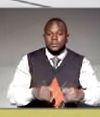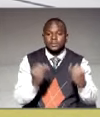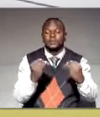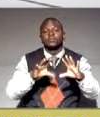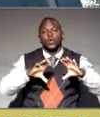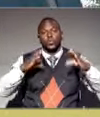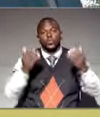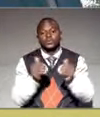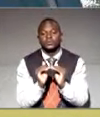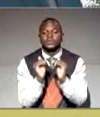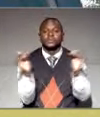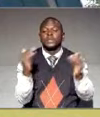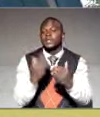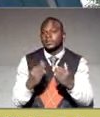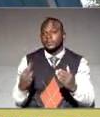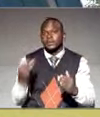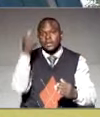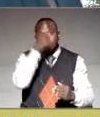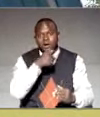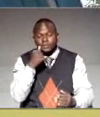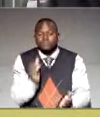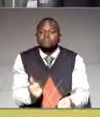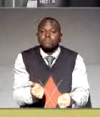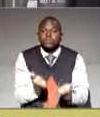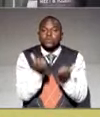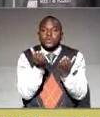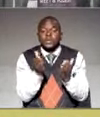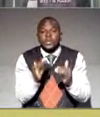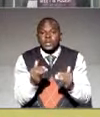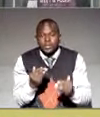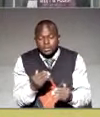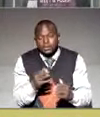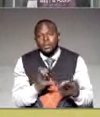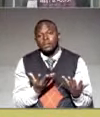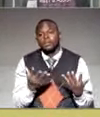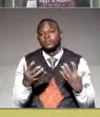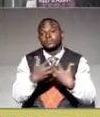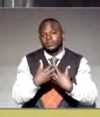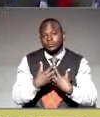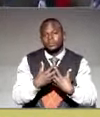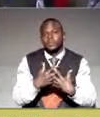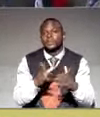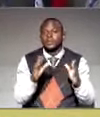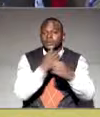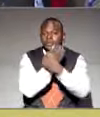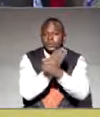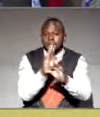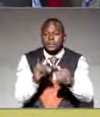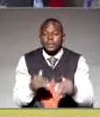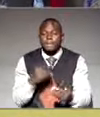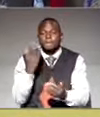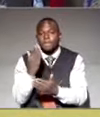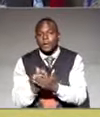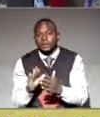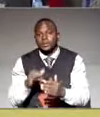global set standards is something Africa is quickly catching up with. Efforts to match the required safety expectations is part of the reason the